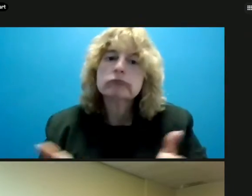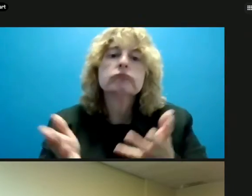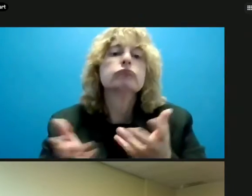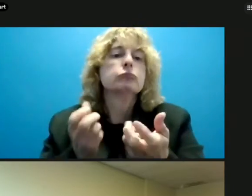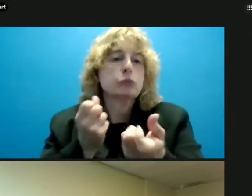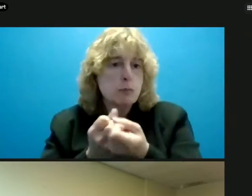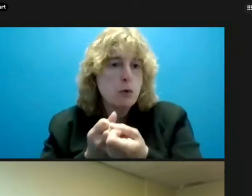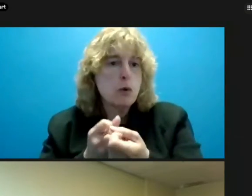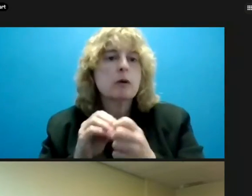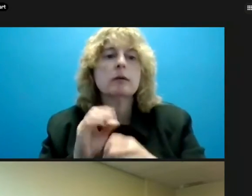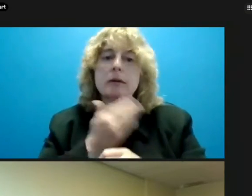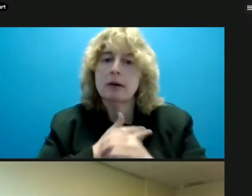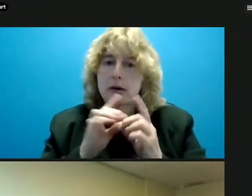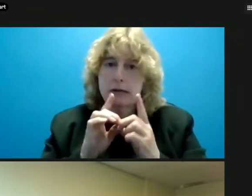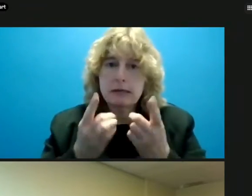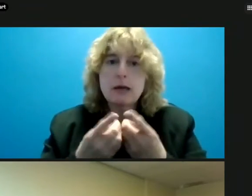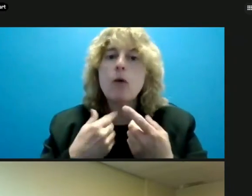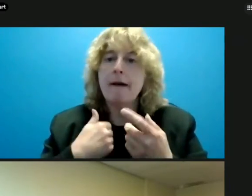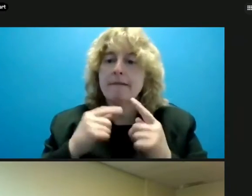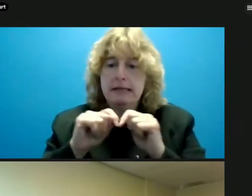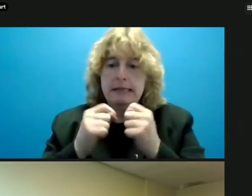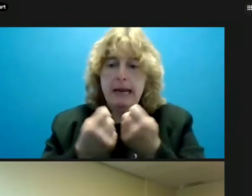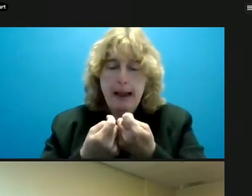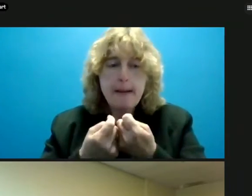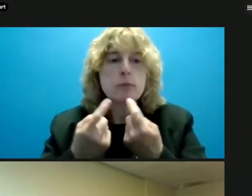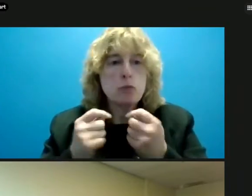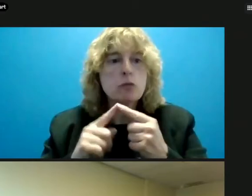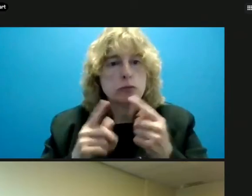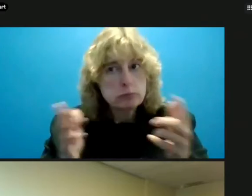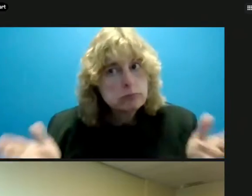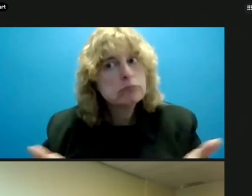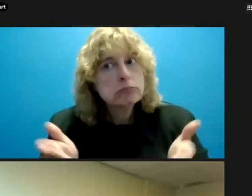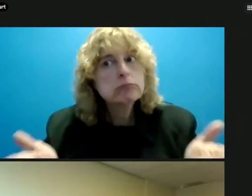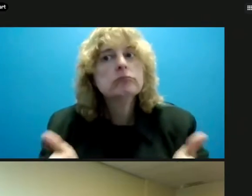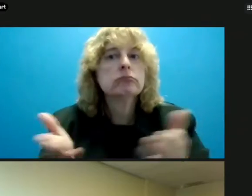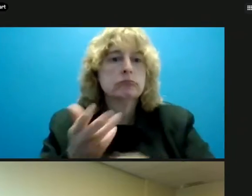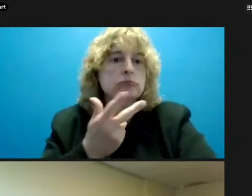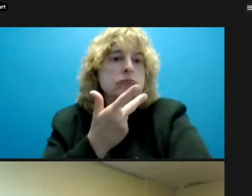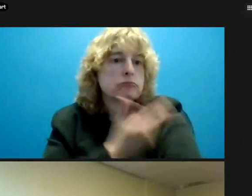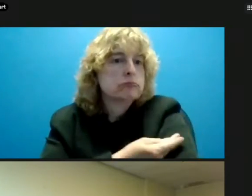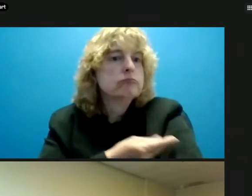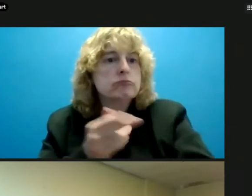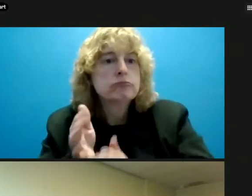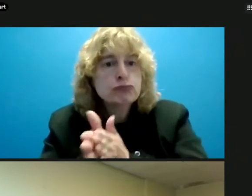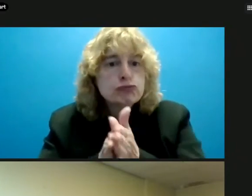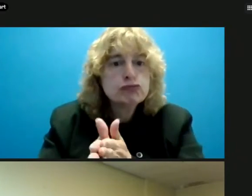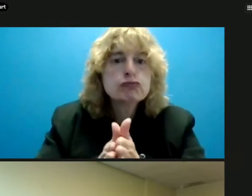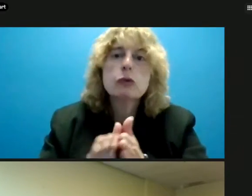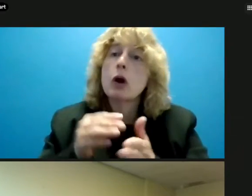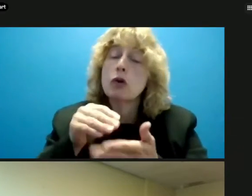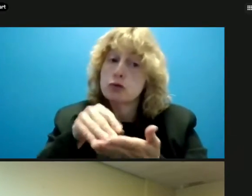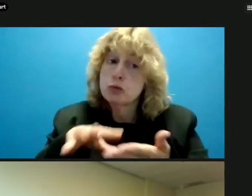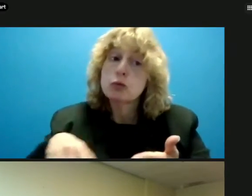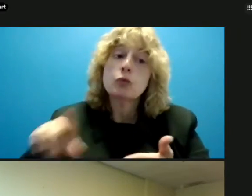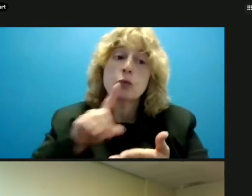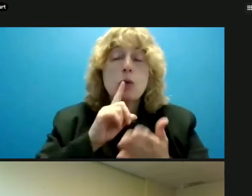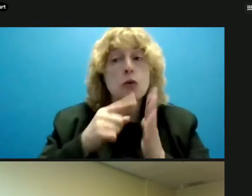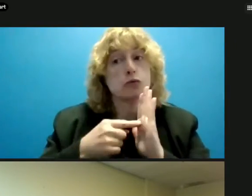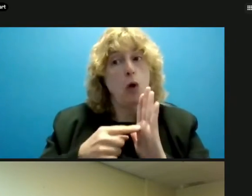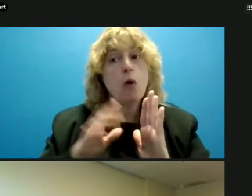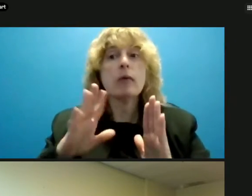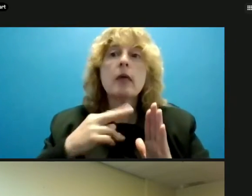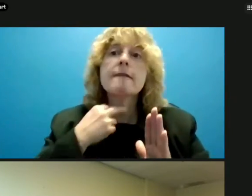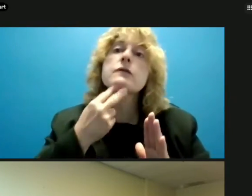teens for vaccines initiative where our students have really shown their voice and their leadership around helping their peers